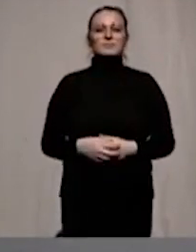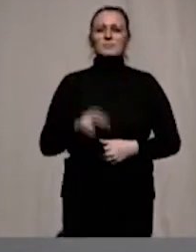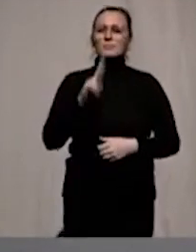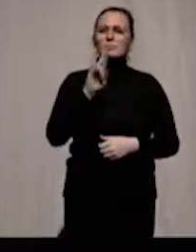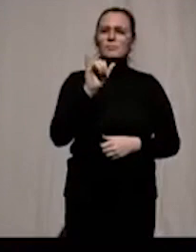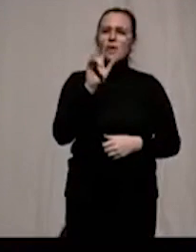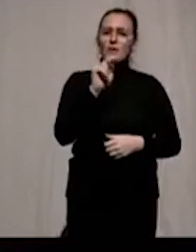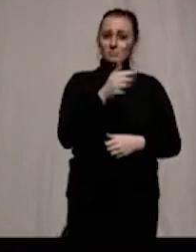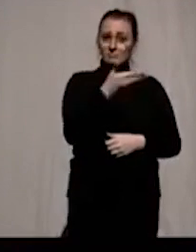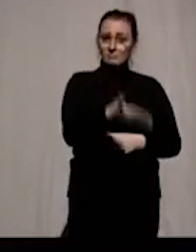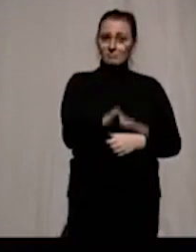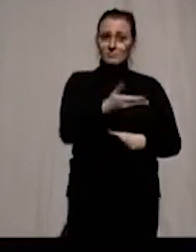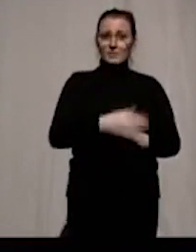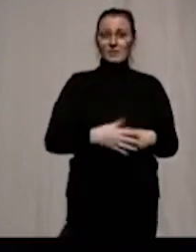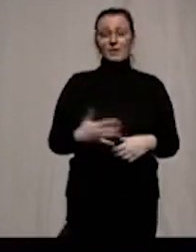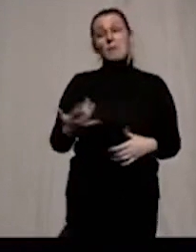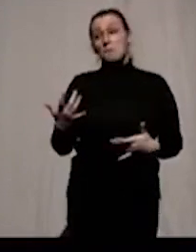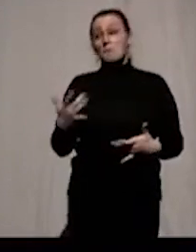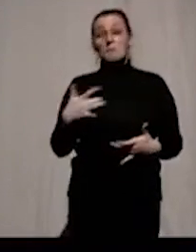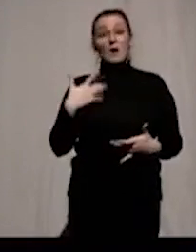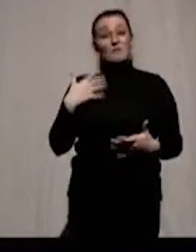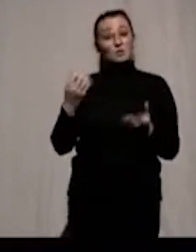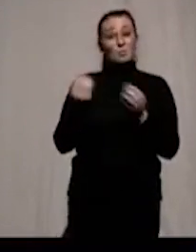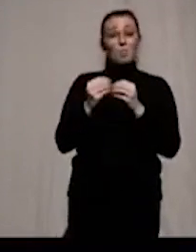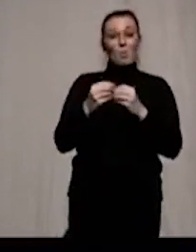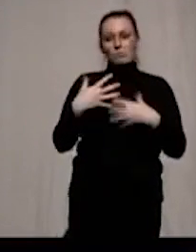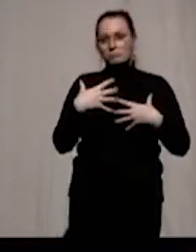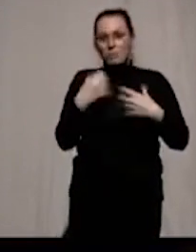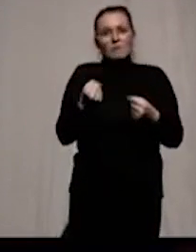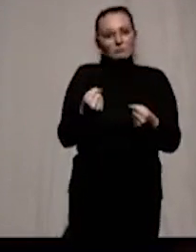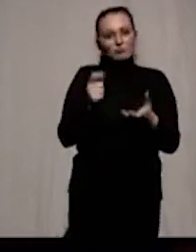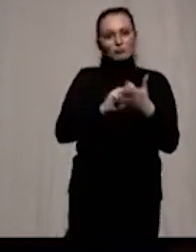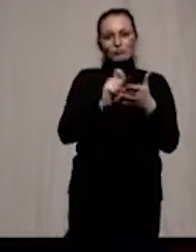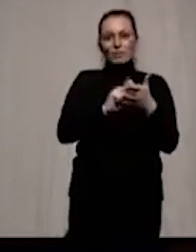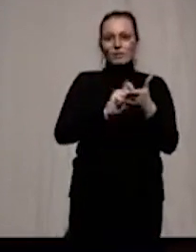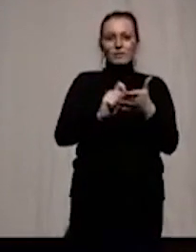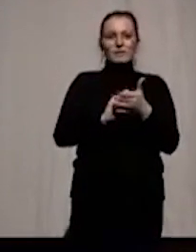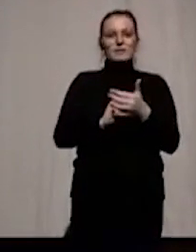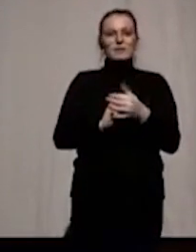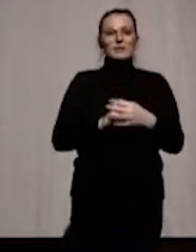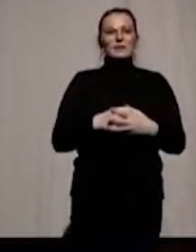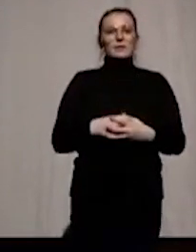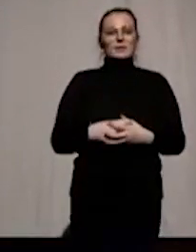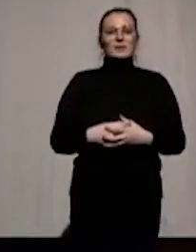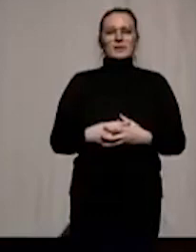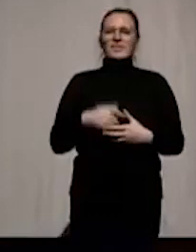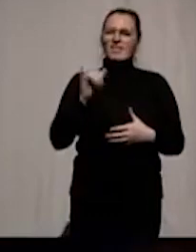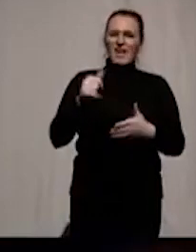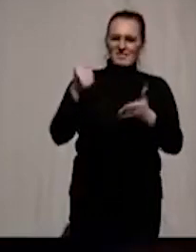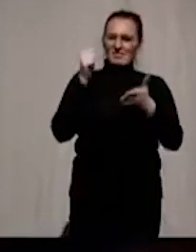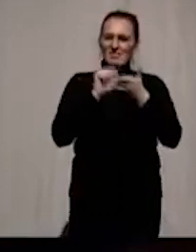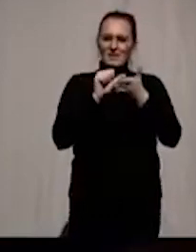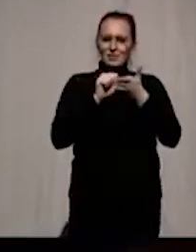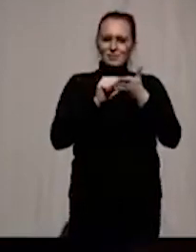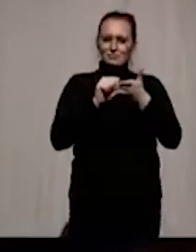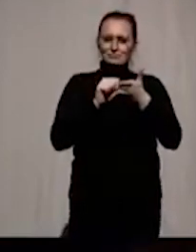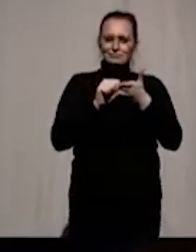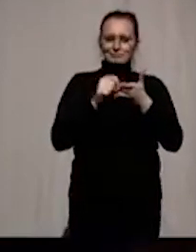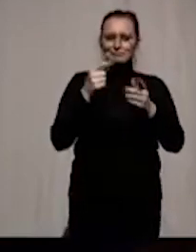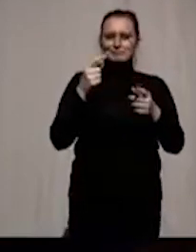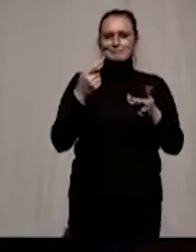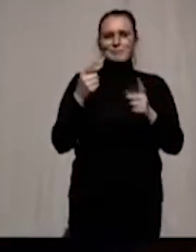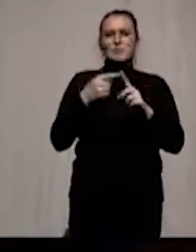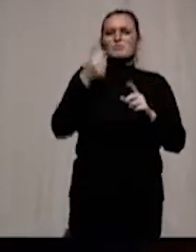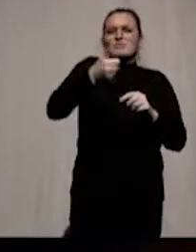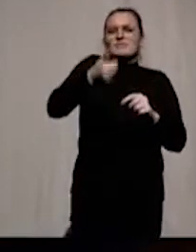definitely feel more confident in my writing abilities. I'm definitely going to take the letter to your former self back into a practice. I actually might look